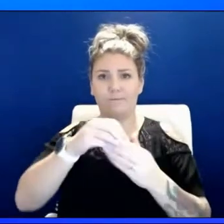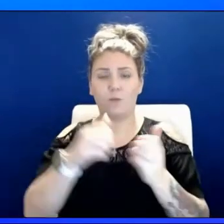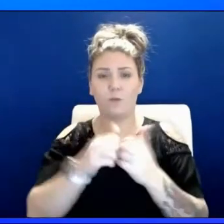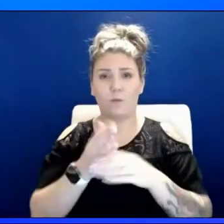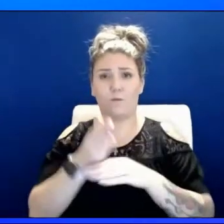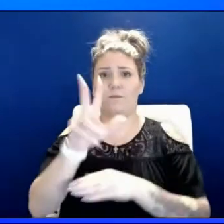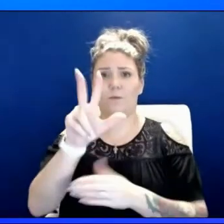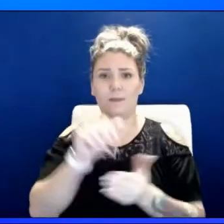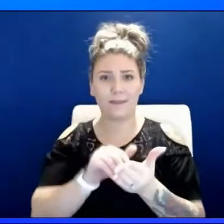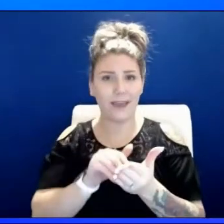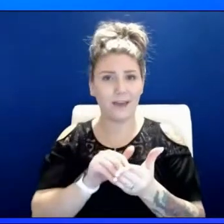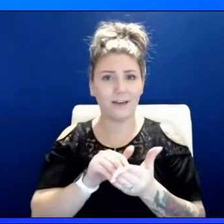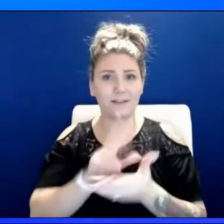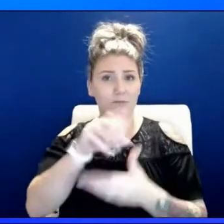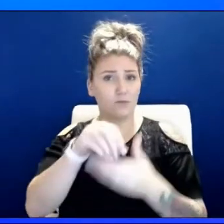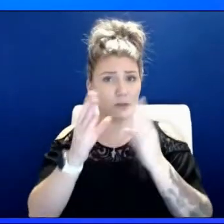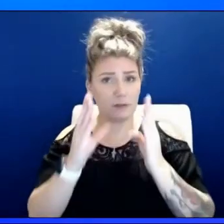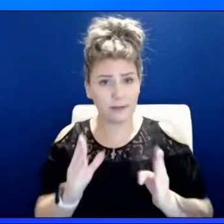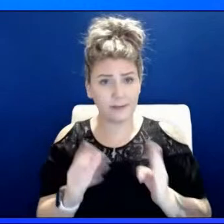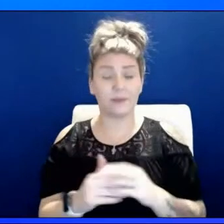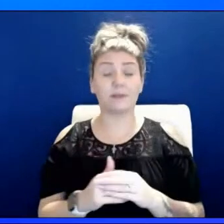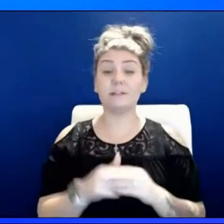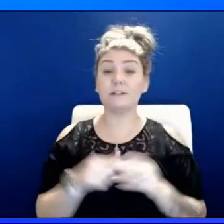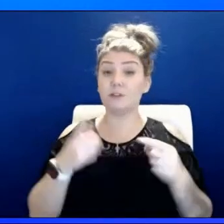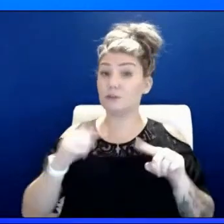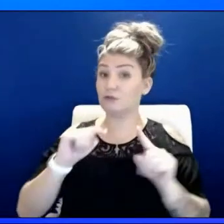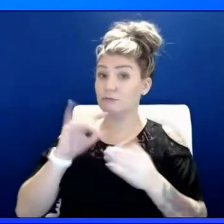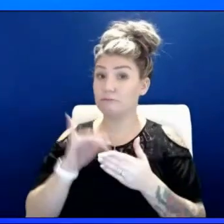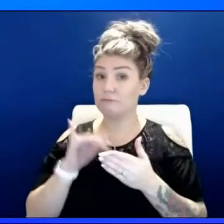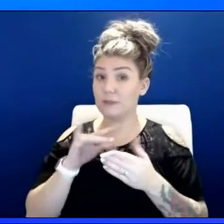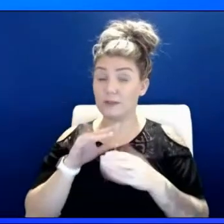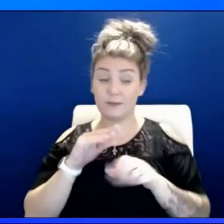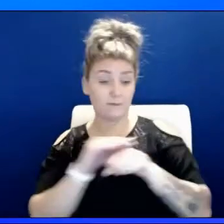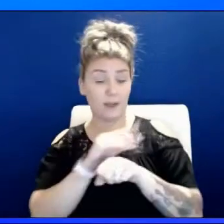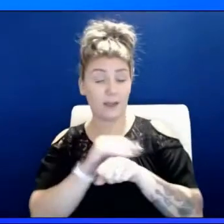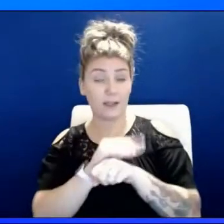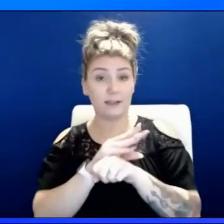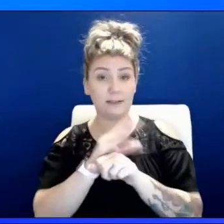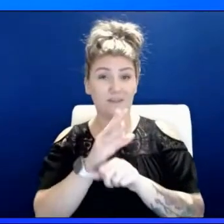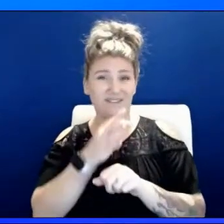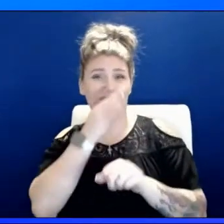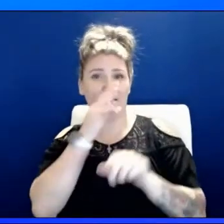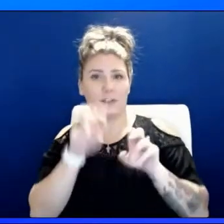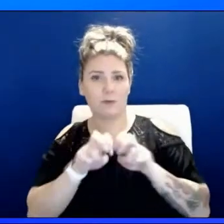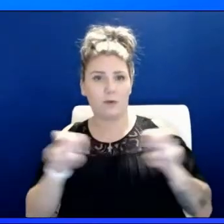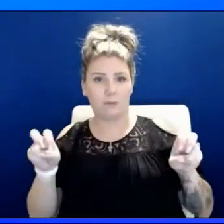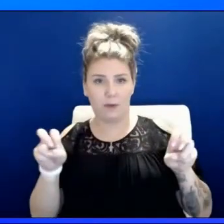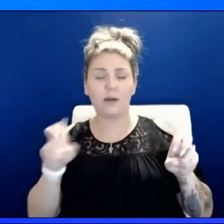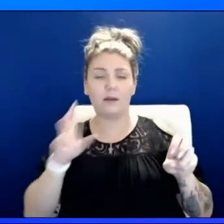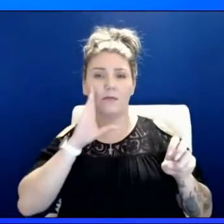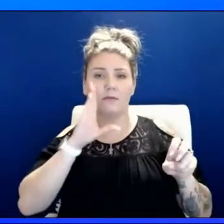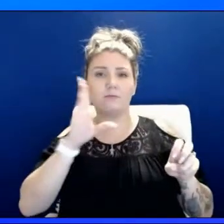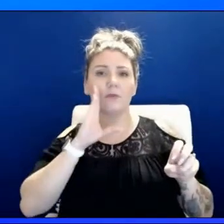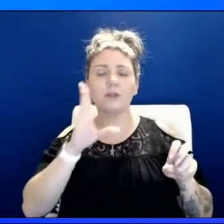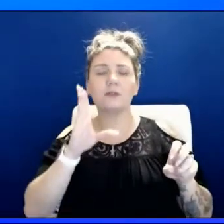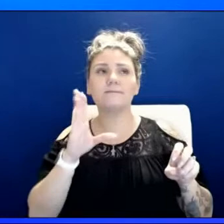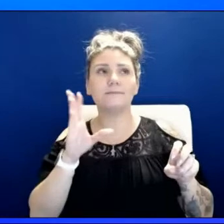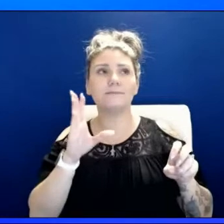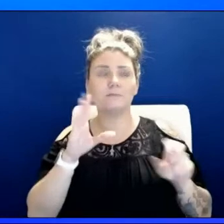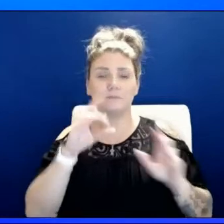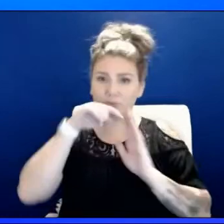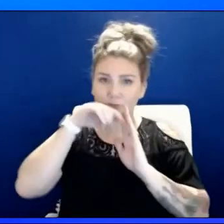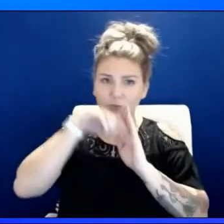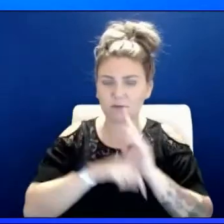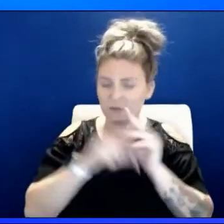What we've done in this trial at the advice of an expert panel was, let's really nail this down.